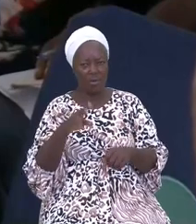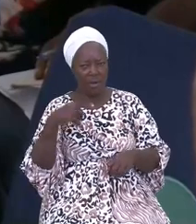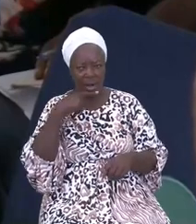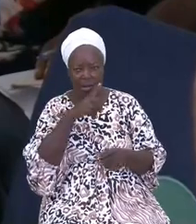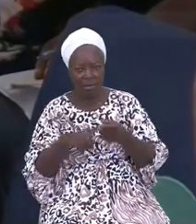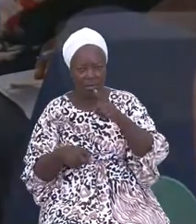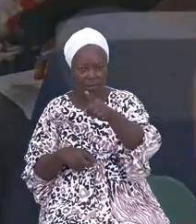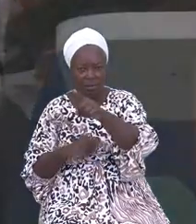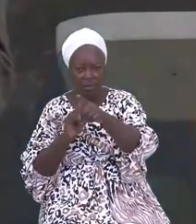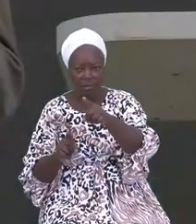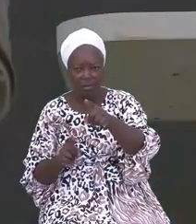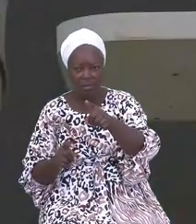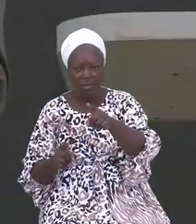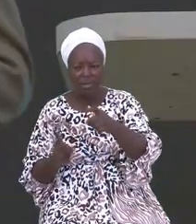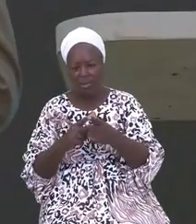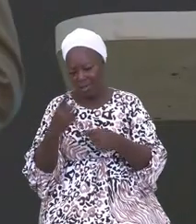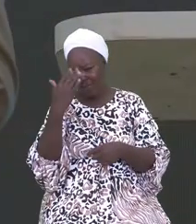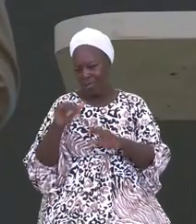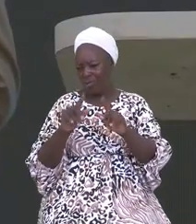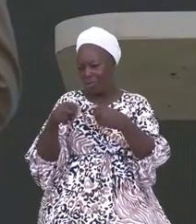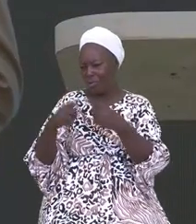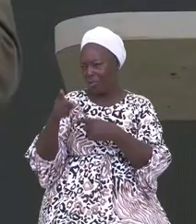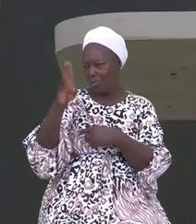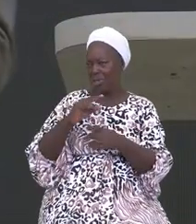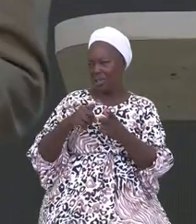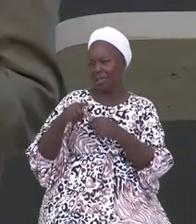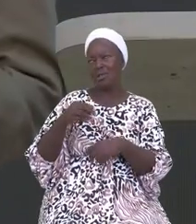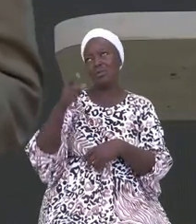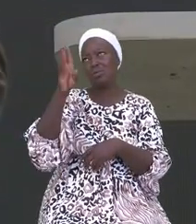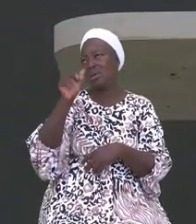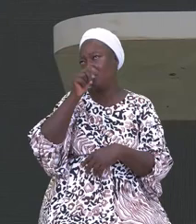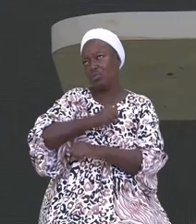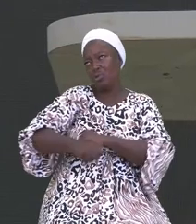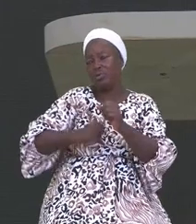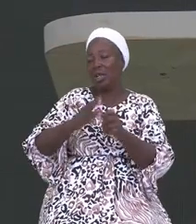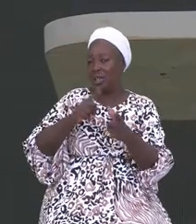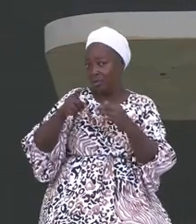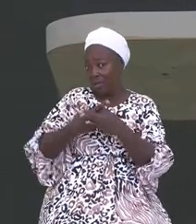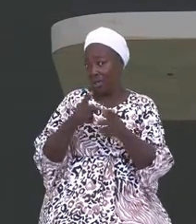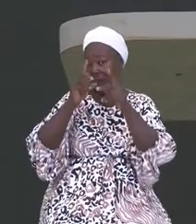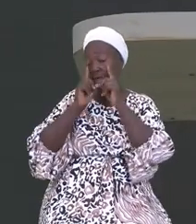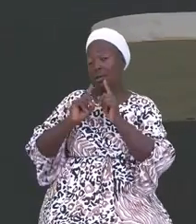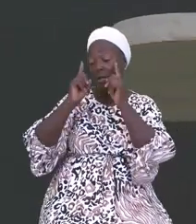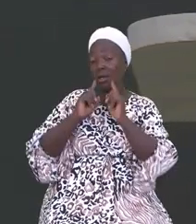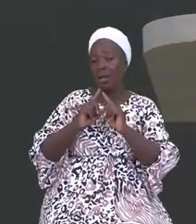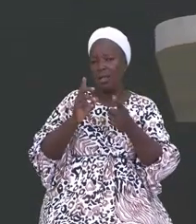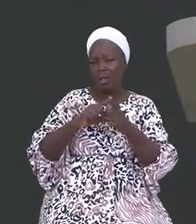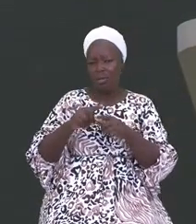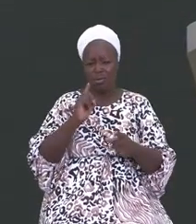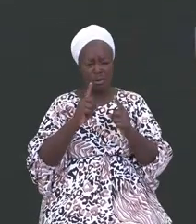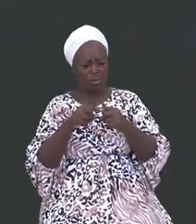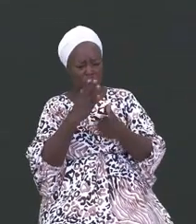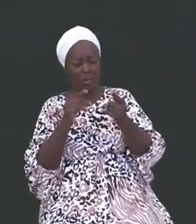say, God, I'm suffering, and then you start crying? You're talking to somebody that as if you want to force